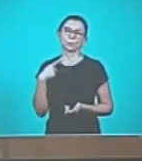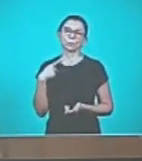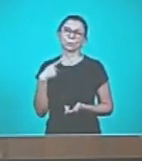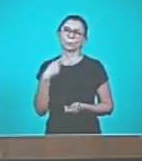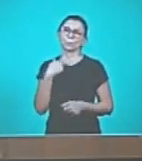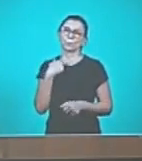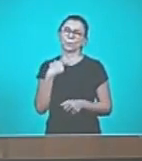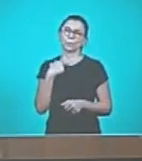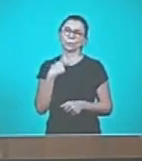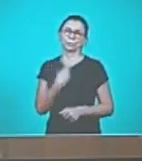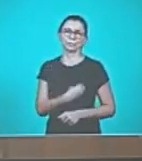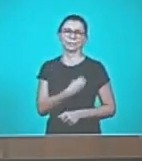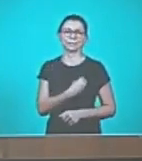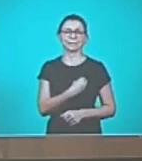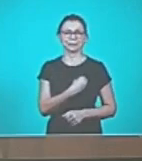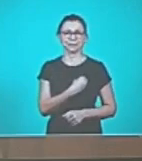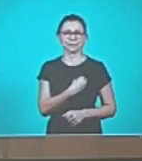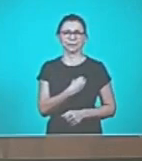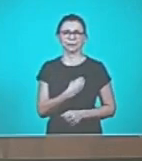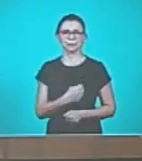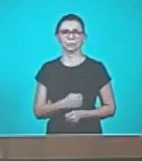And that's why